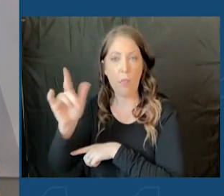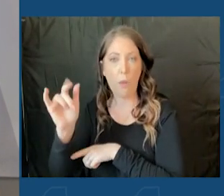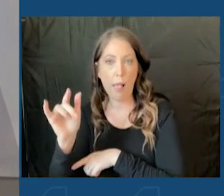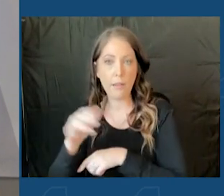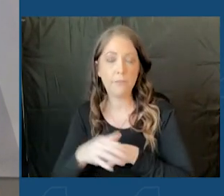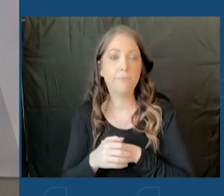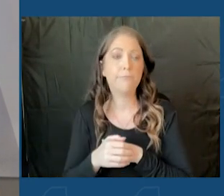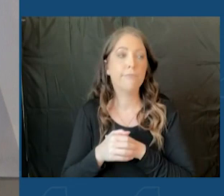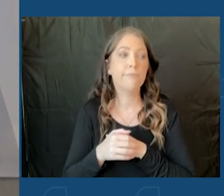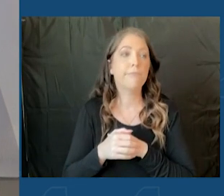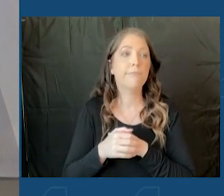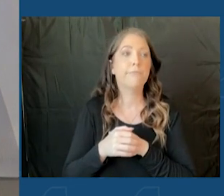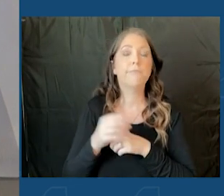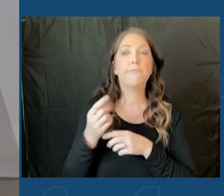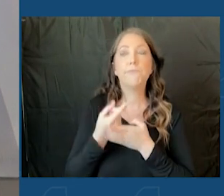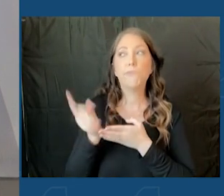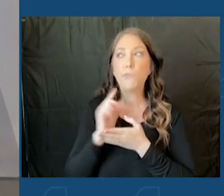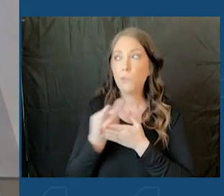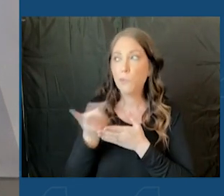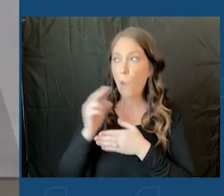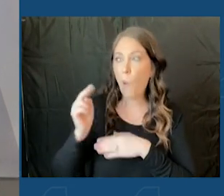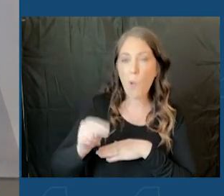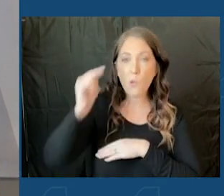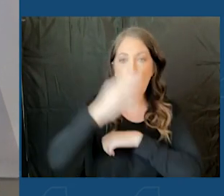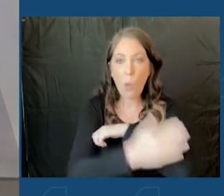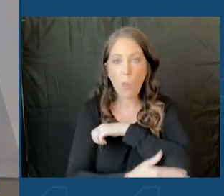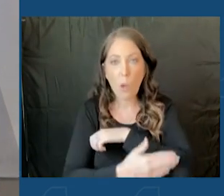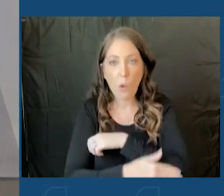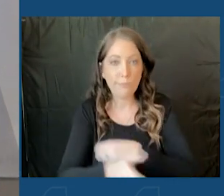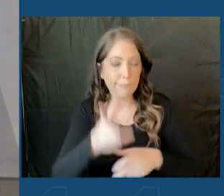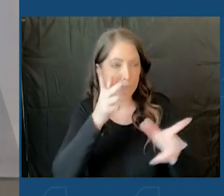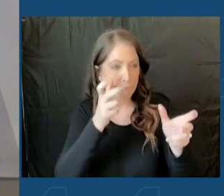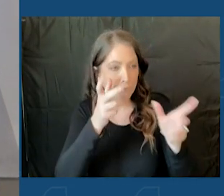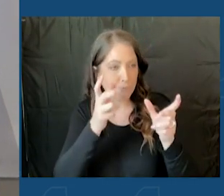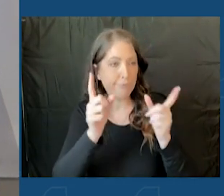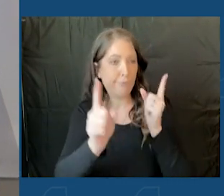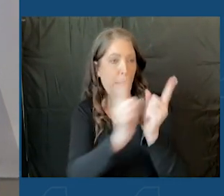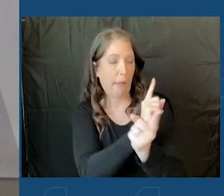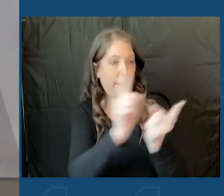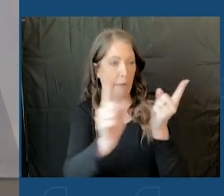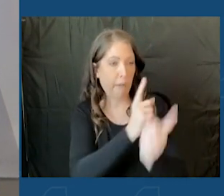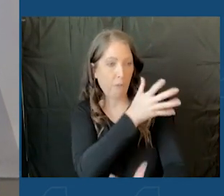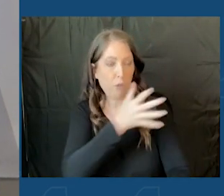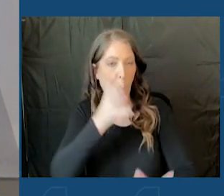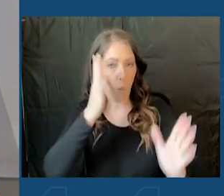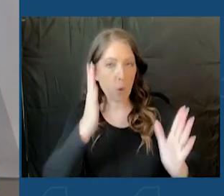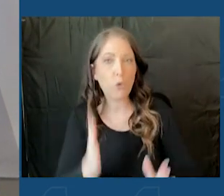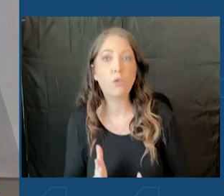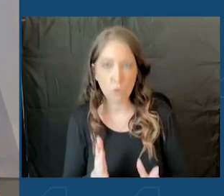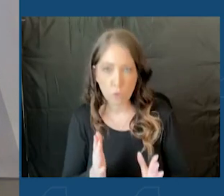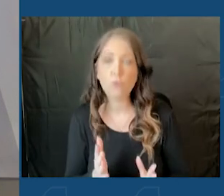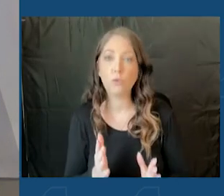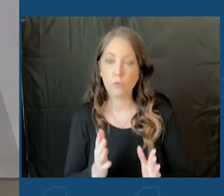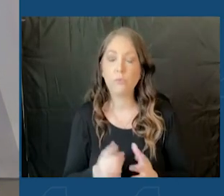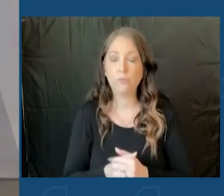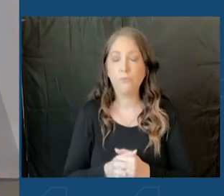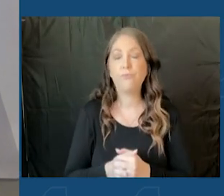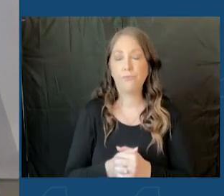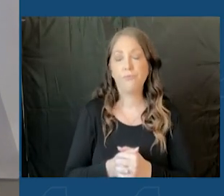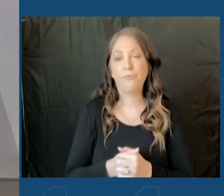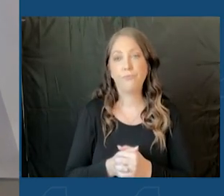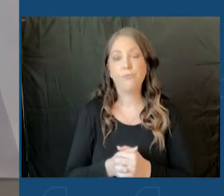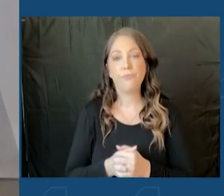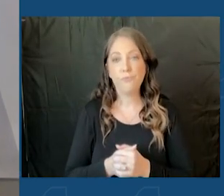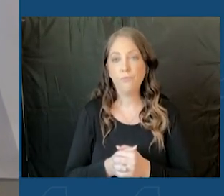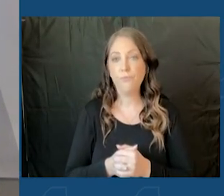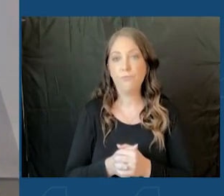in the North Country together listening to our farmers talk firsthand about the future of agriculture in New York State. It's been a